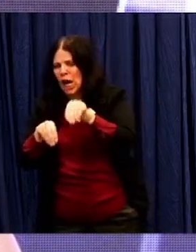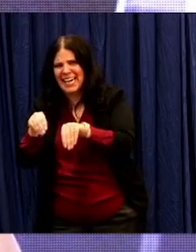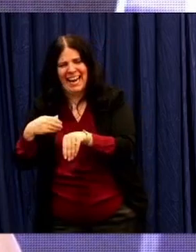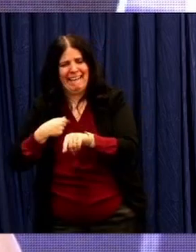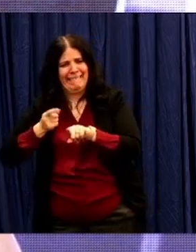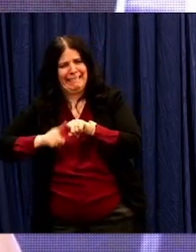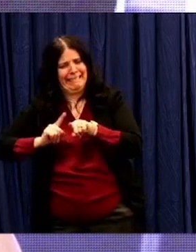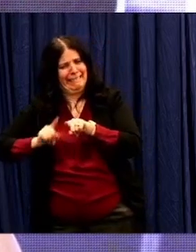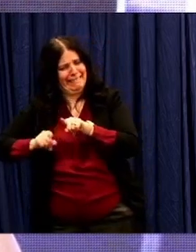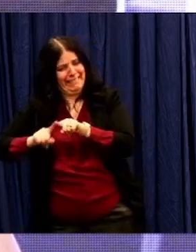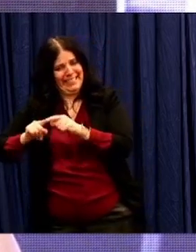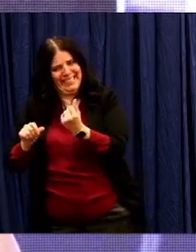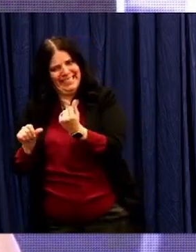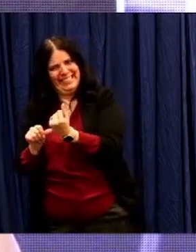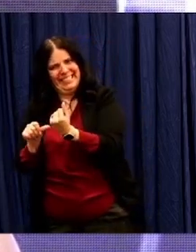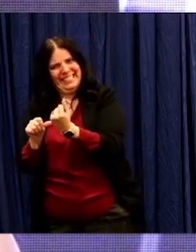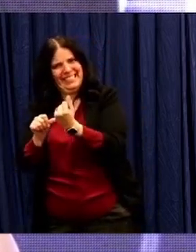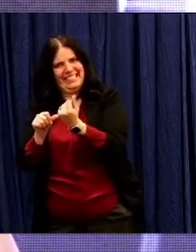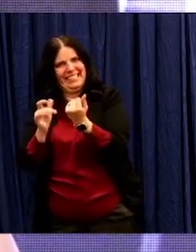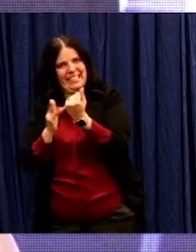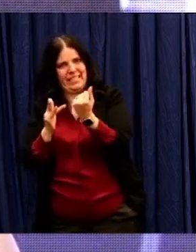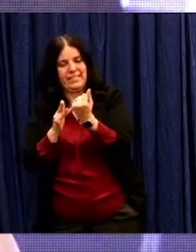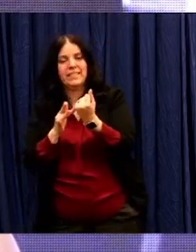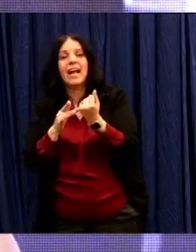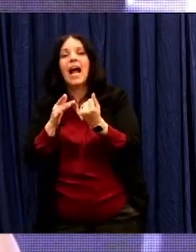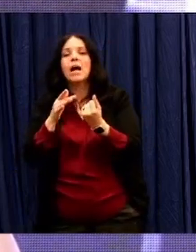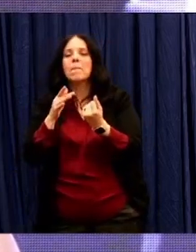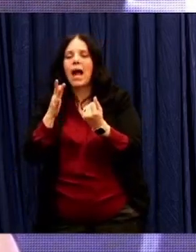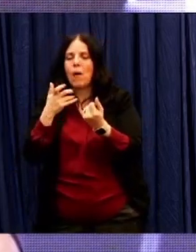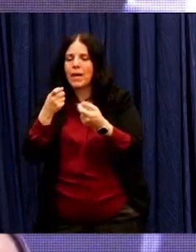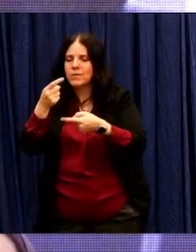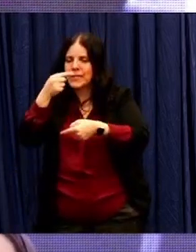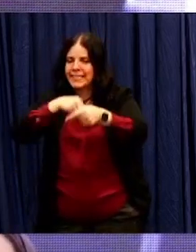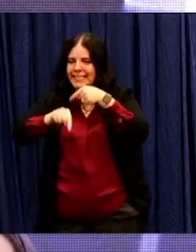reeling it back a little bit, that's my fishing reference, haha.